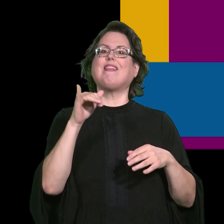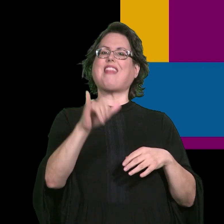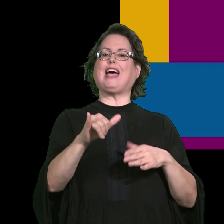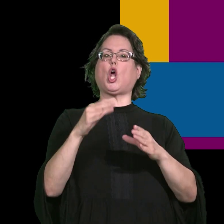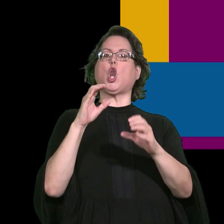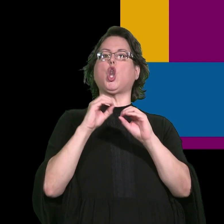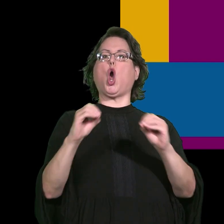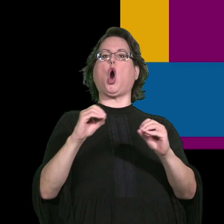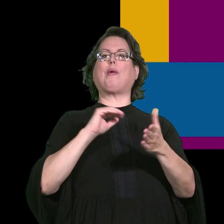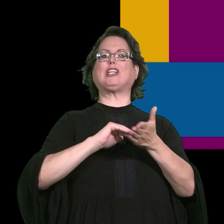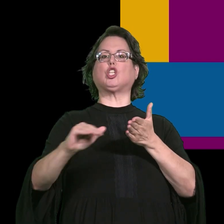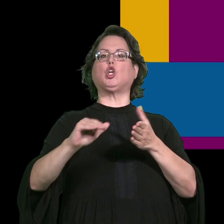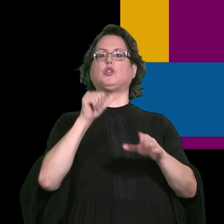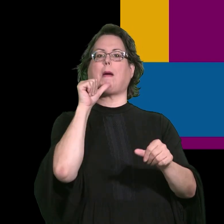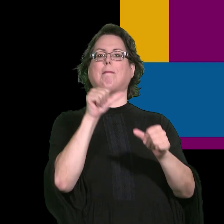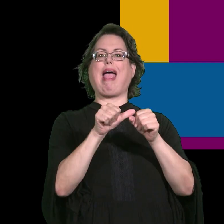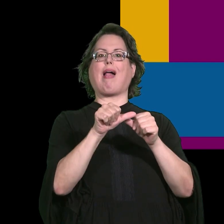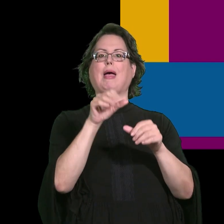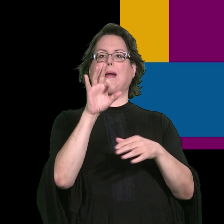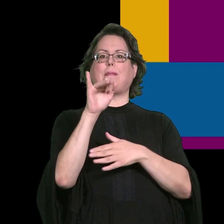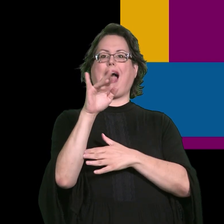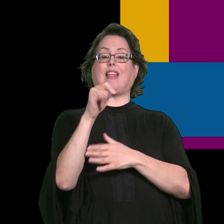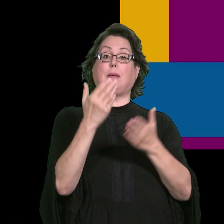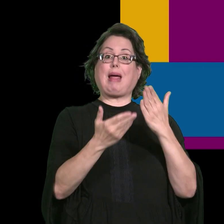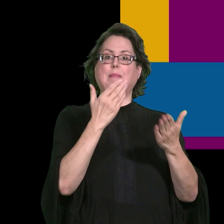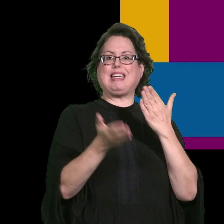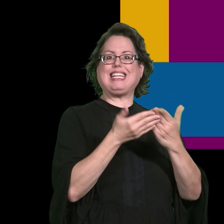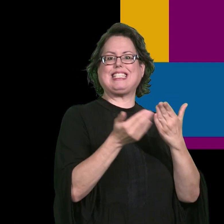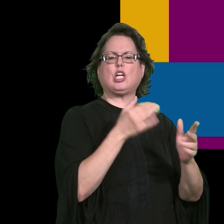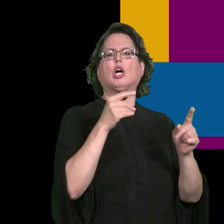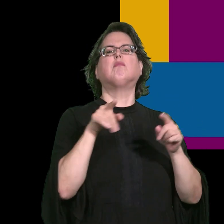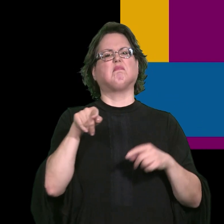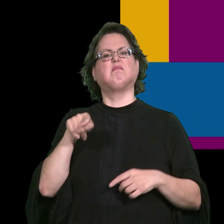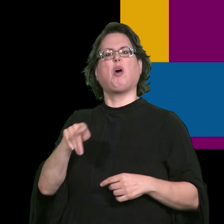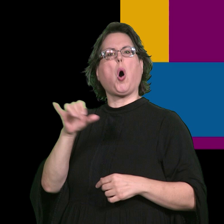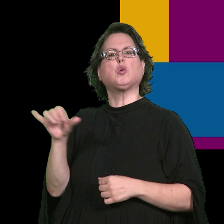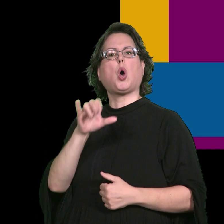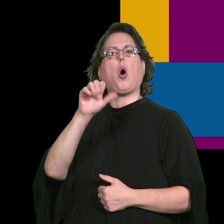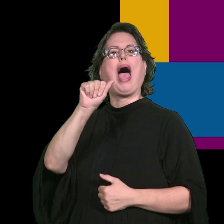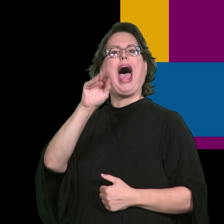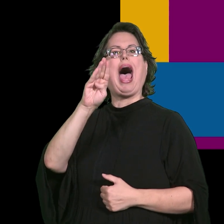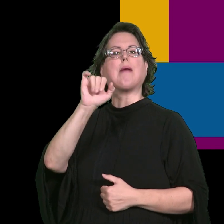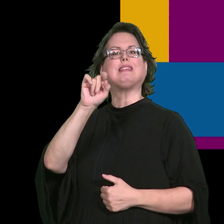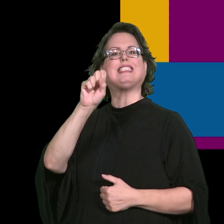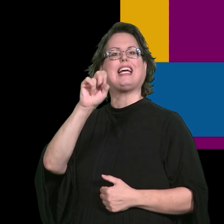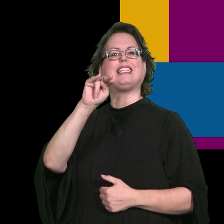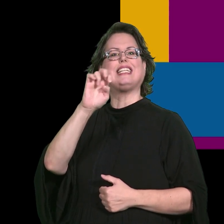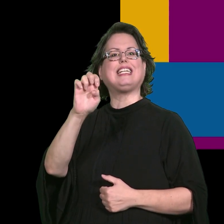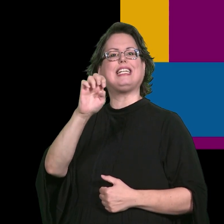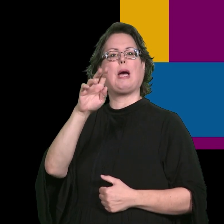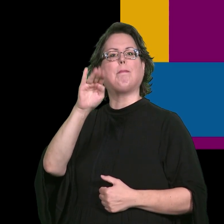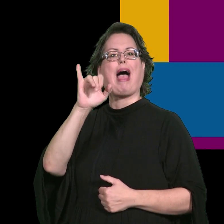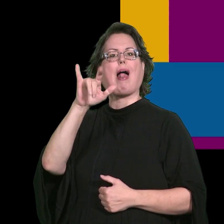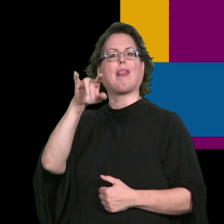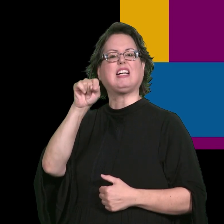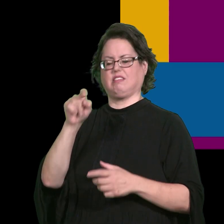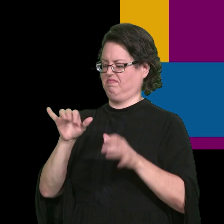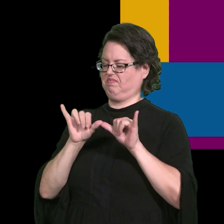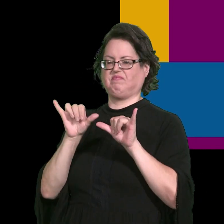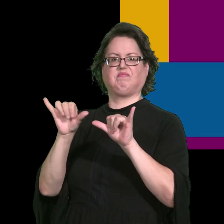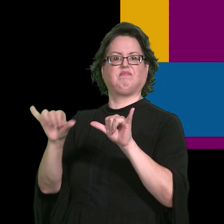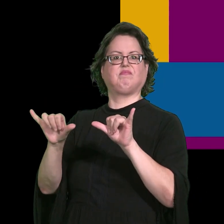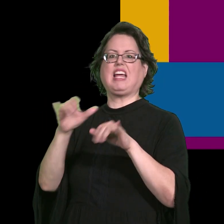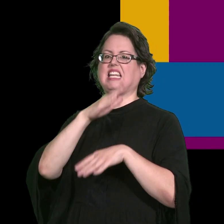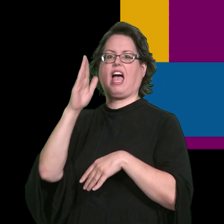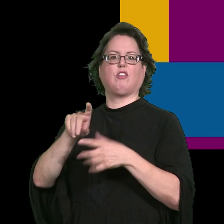may be easier, absentee voting has not changed. You can still apply for an absentee ballot if you will be absent from